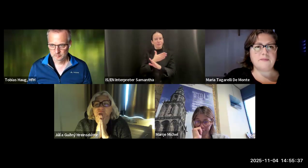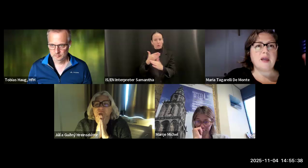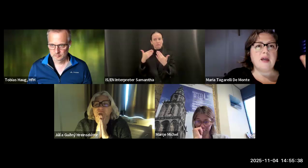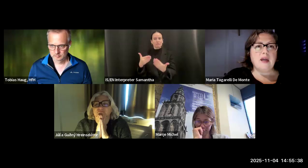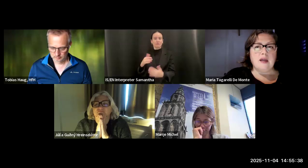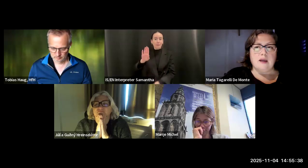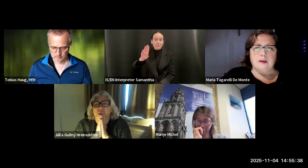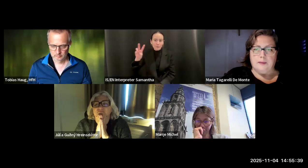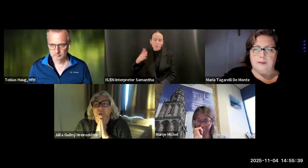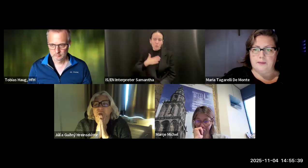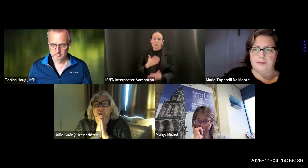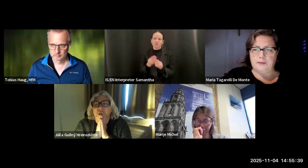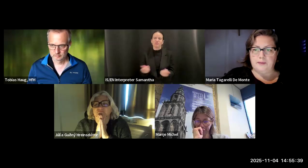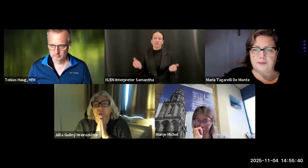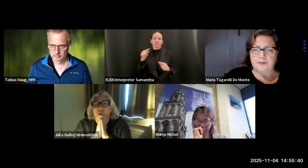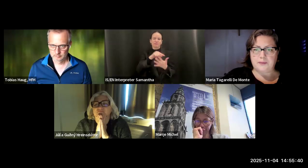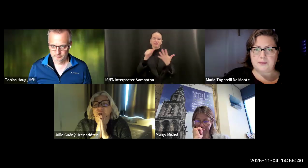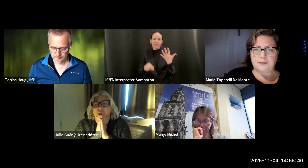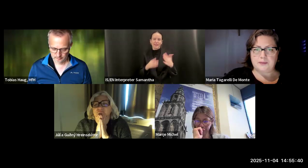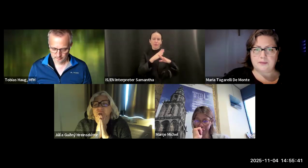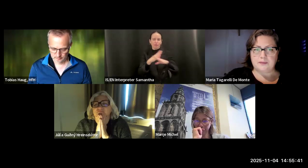of competence.